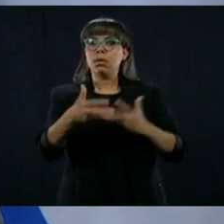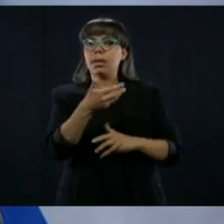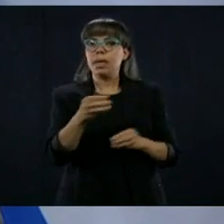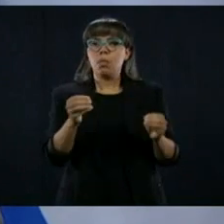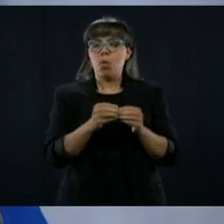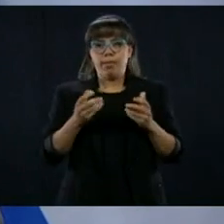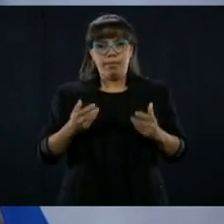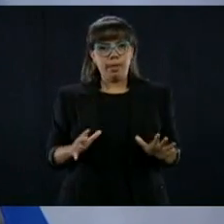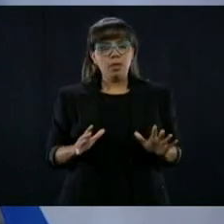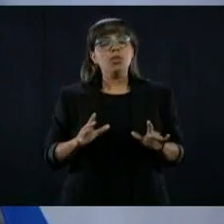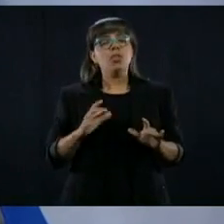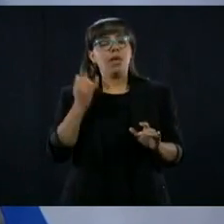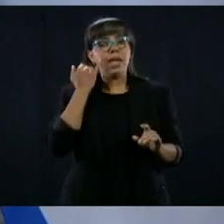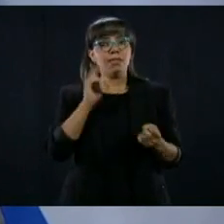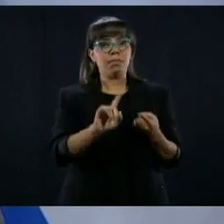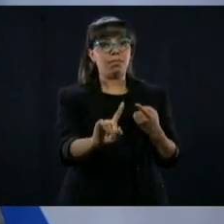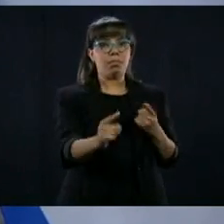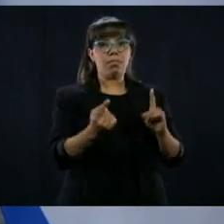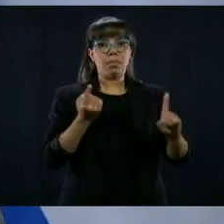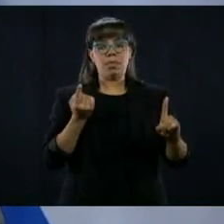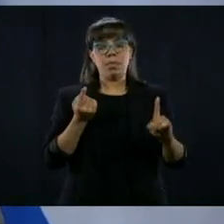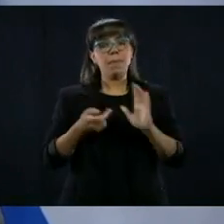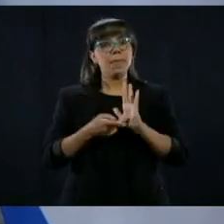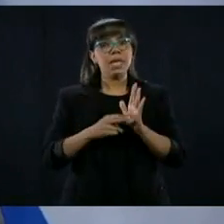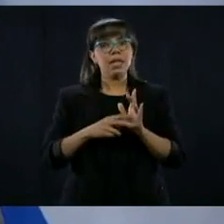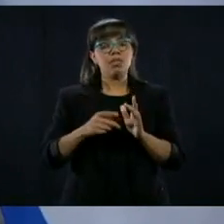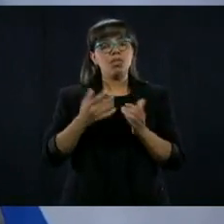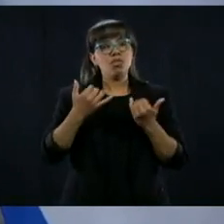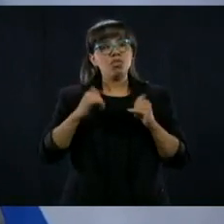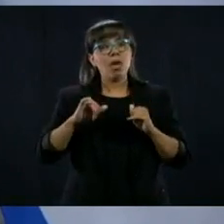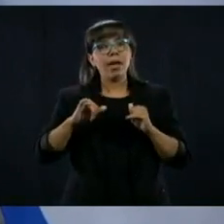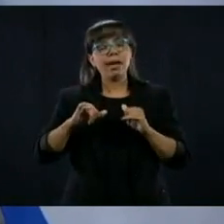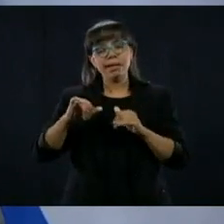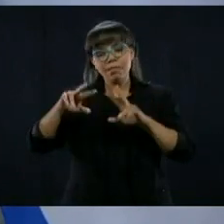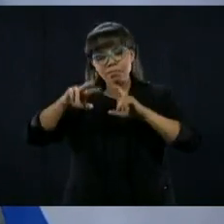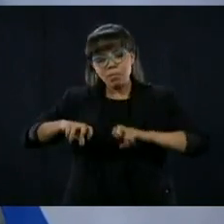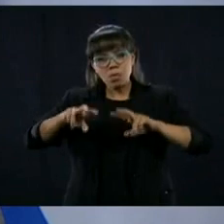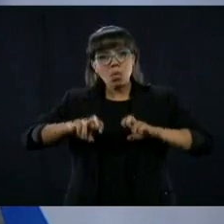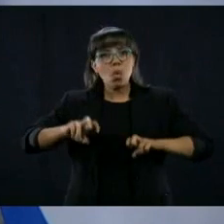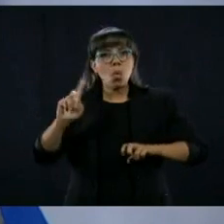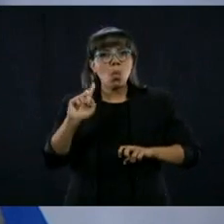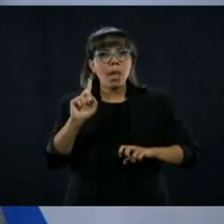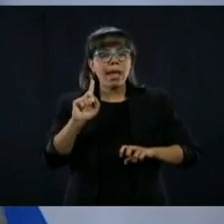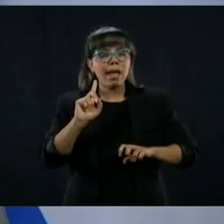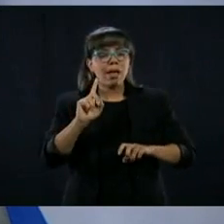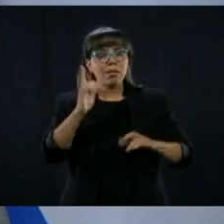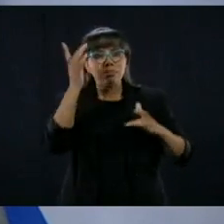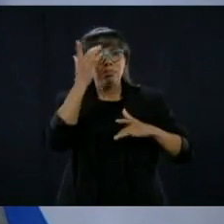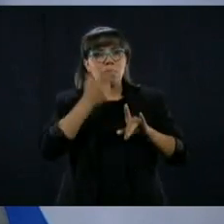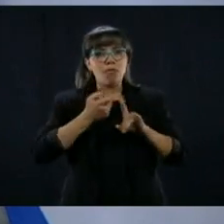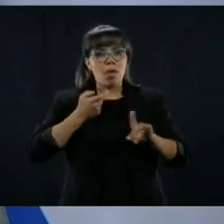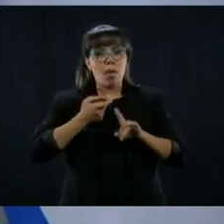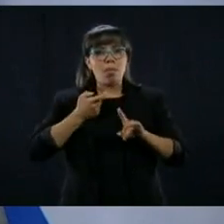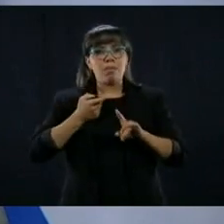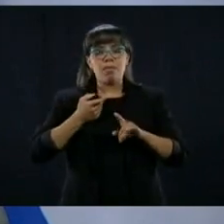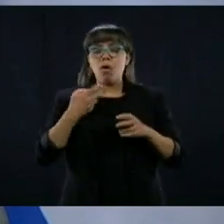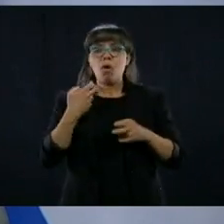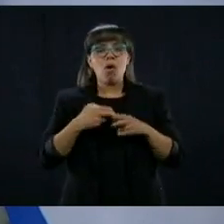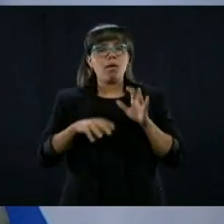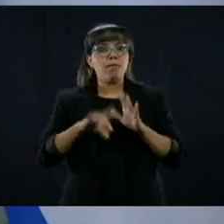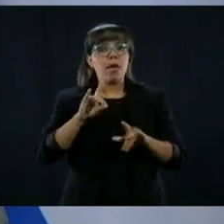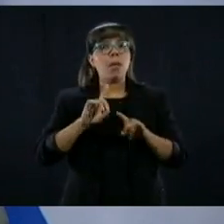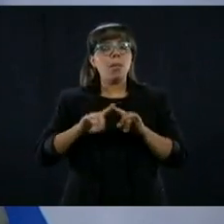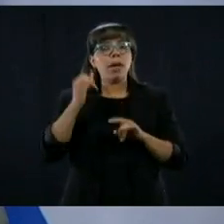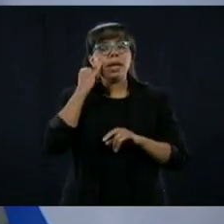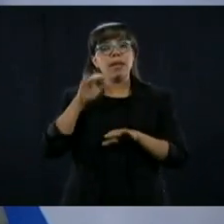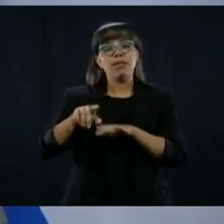we are putting together or in workplaces are low-risk people. I don't ask people with immunocompromised disease